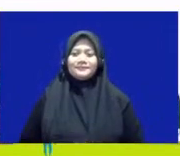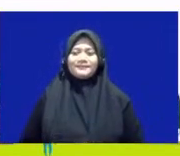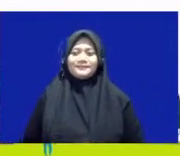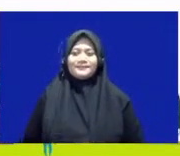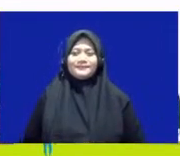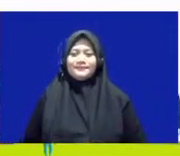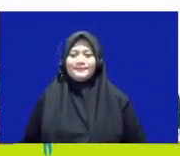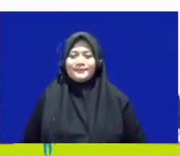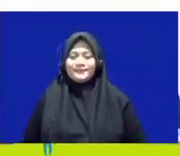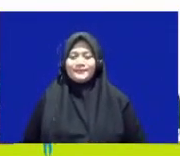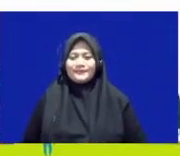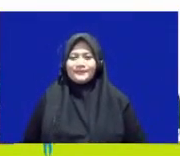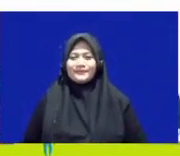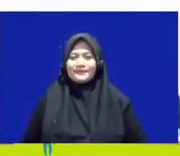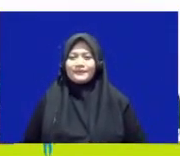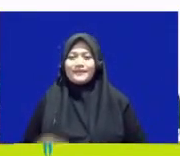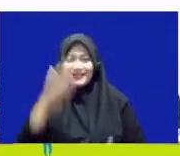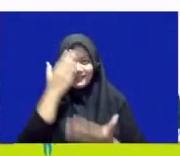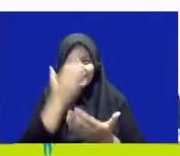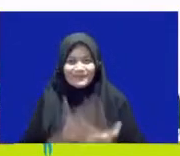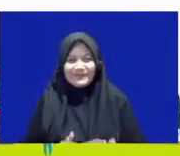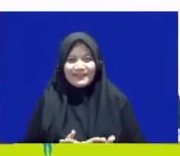another, for a PhD study.